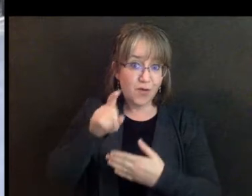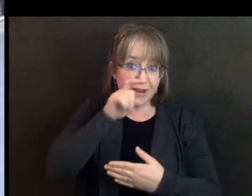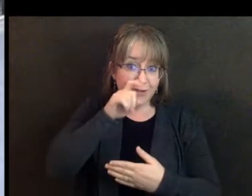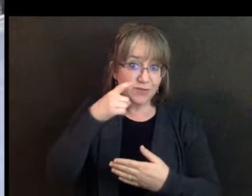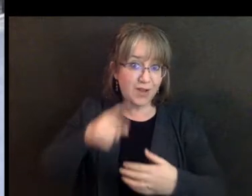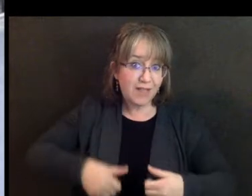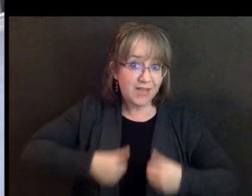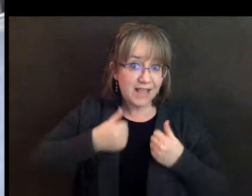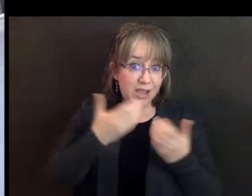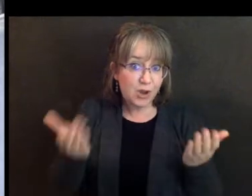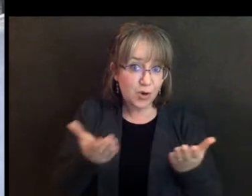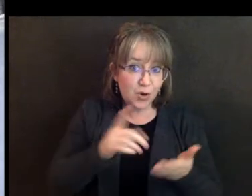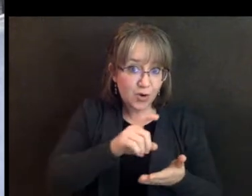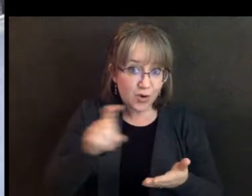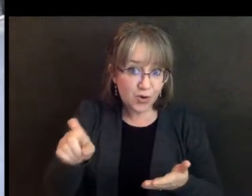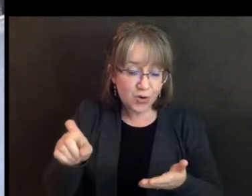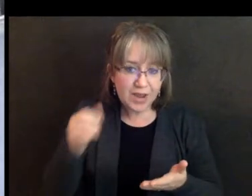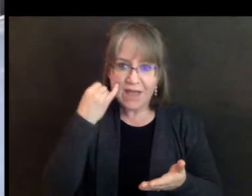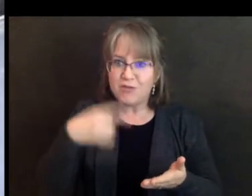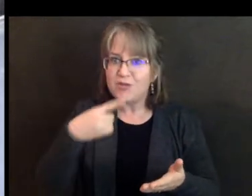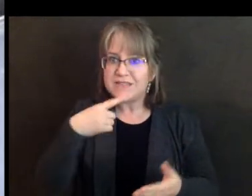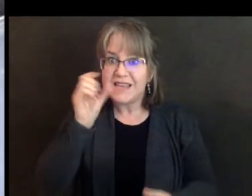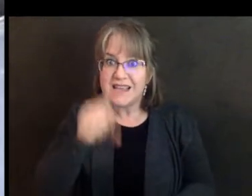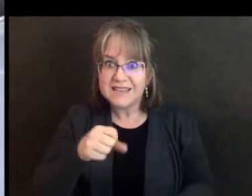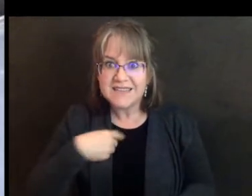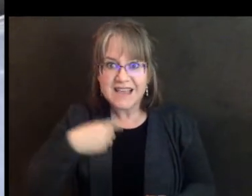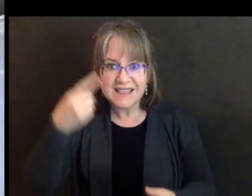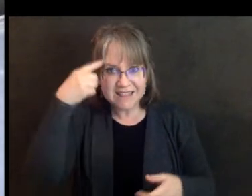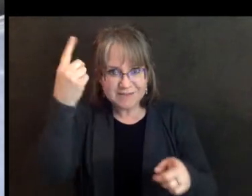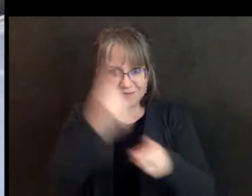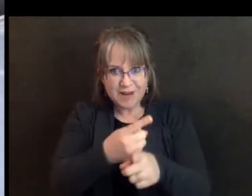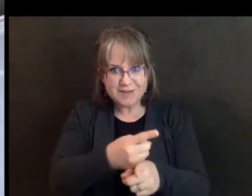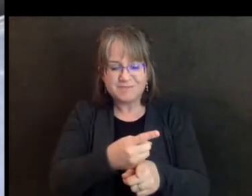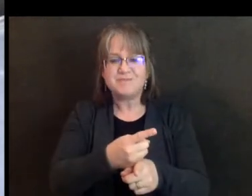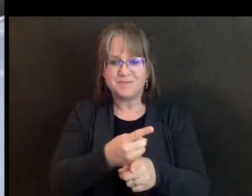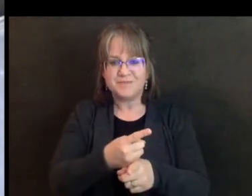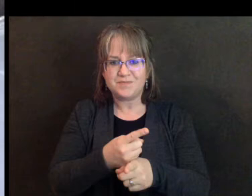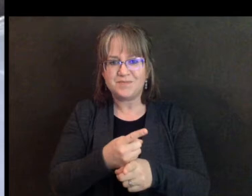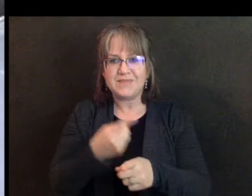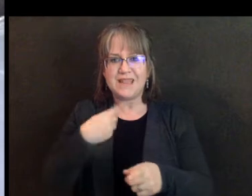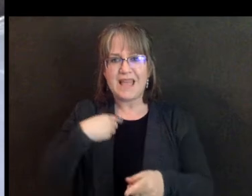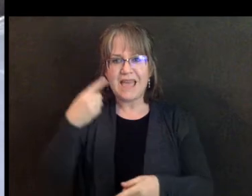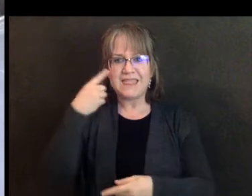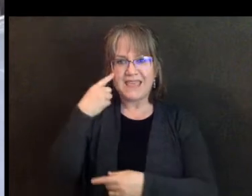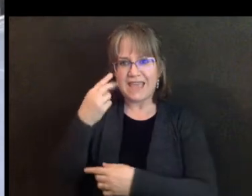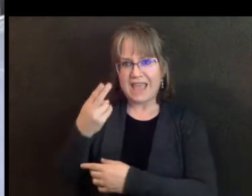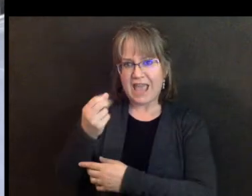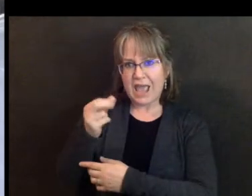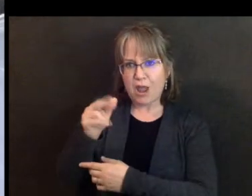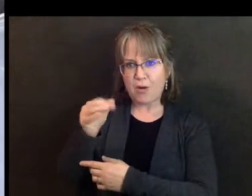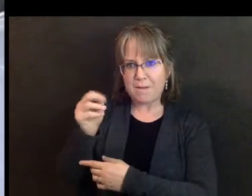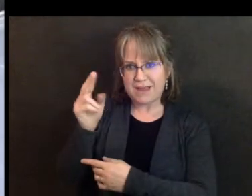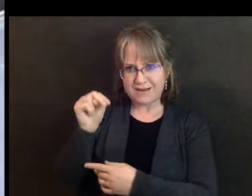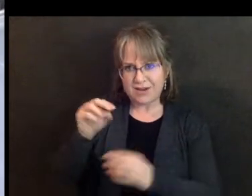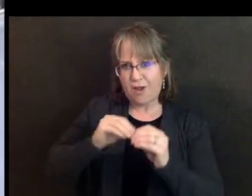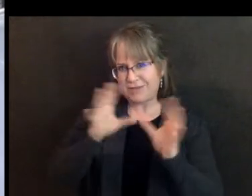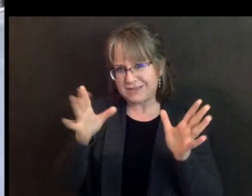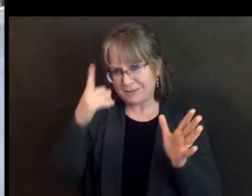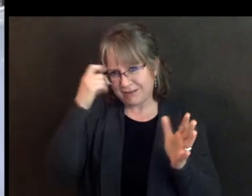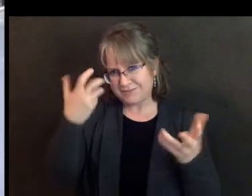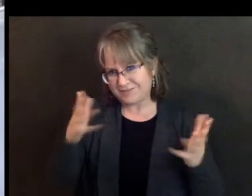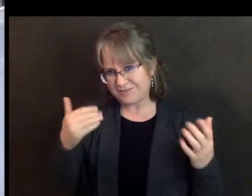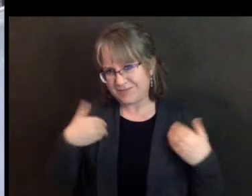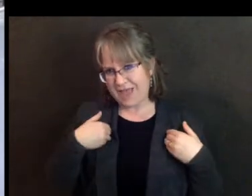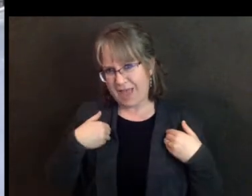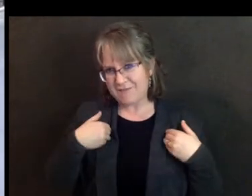of you that said yes, I think you're correct. I think Harriman, obviously because we have bald eagles, has the perfect habitat for a bald eagle to live as far as